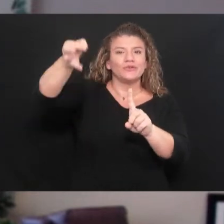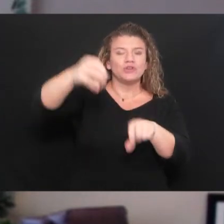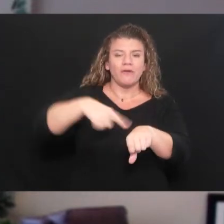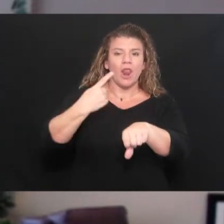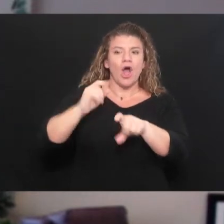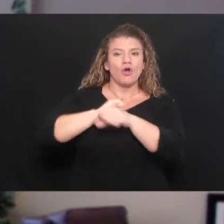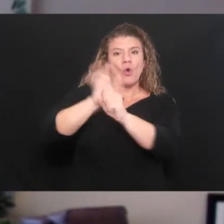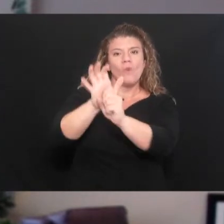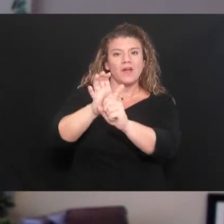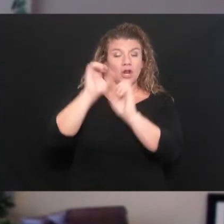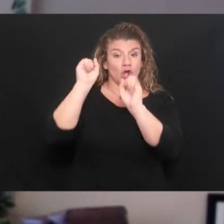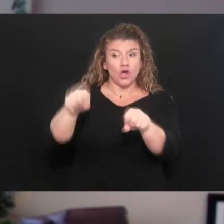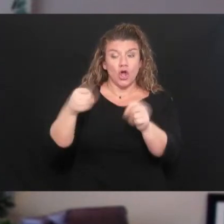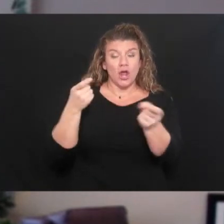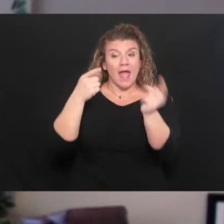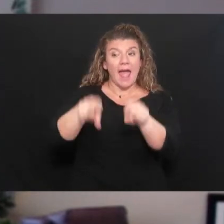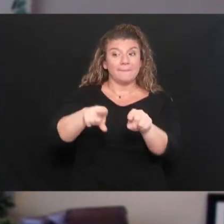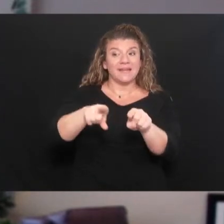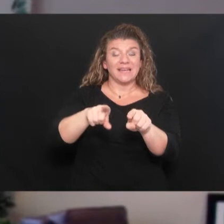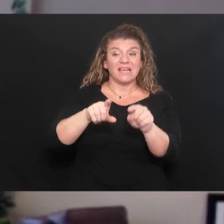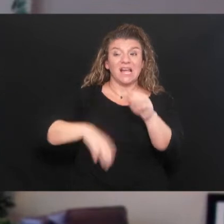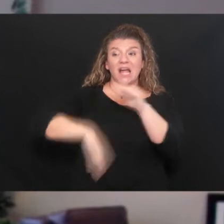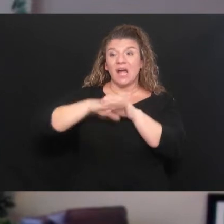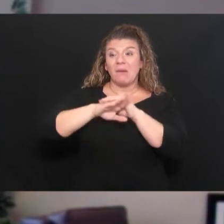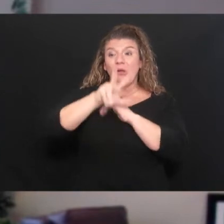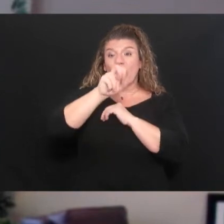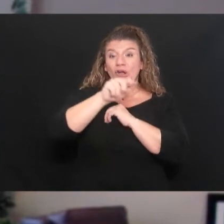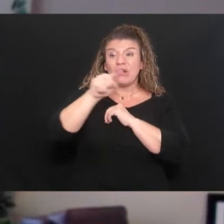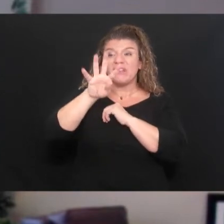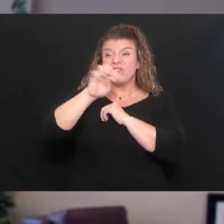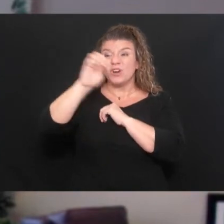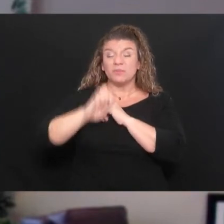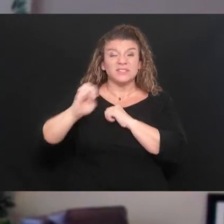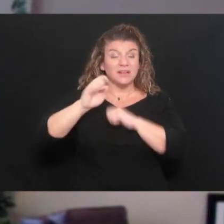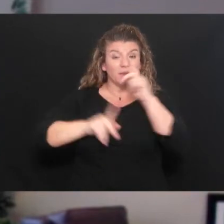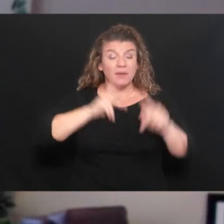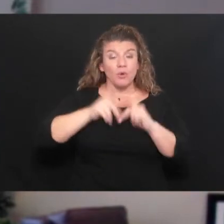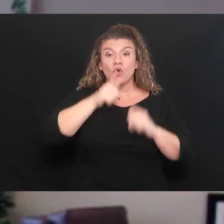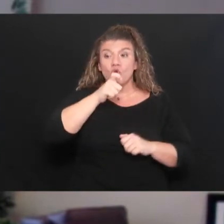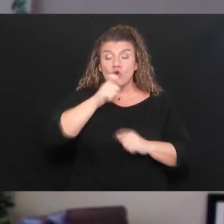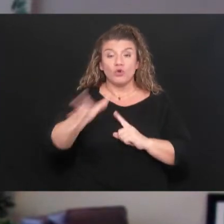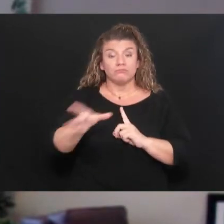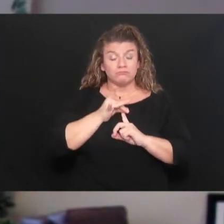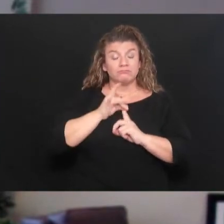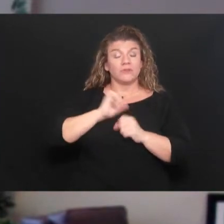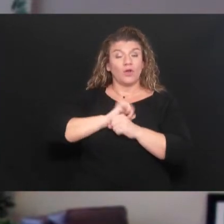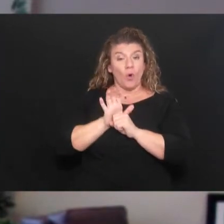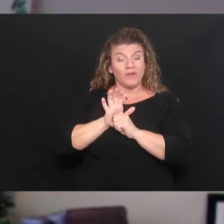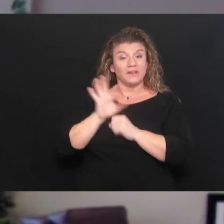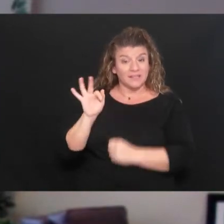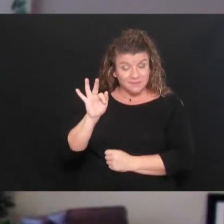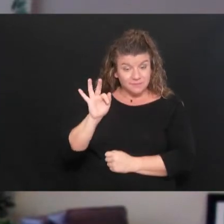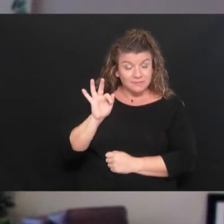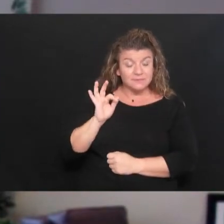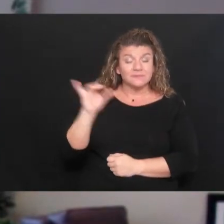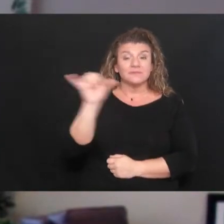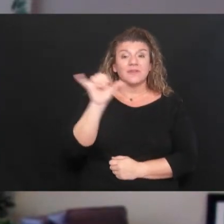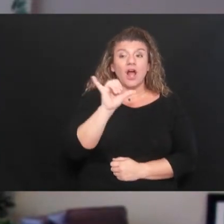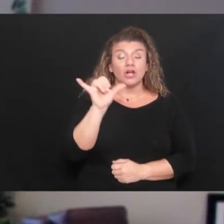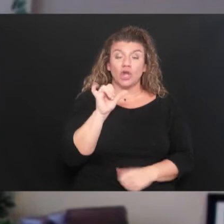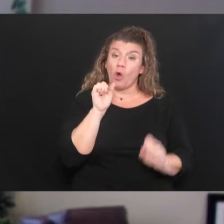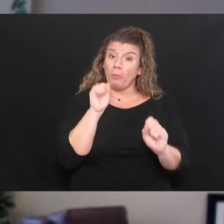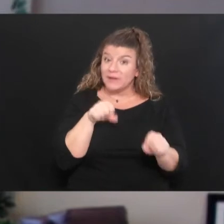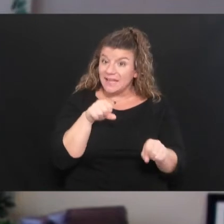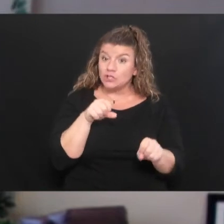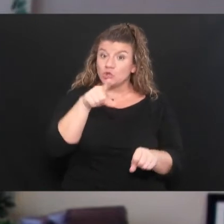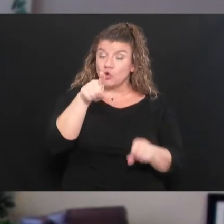can occur into up to 30 to 40% of people who get COVID-19, and also the potential that